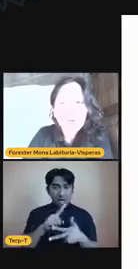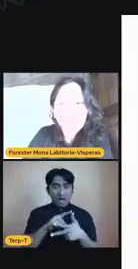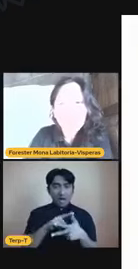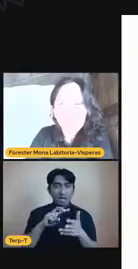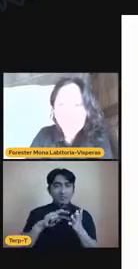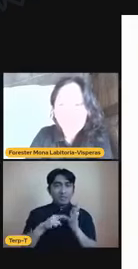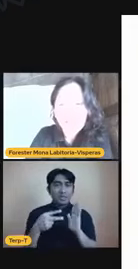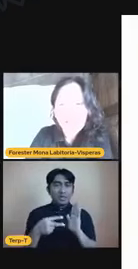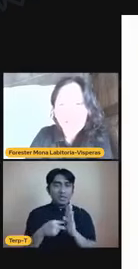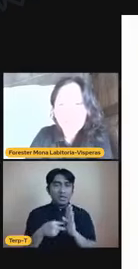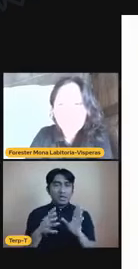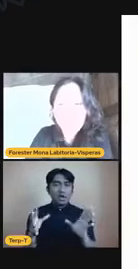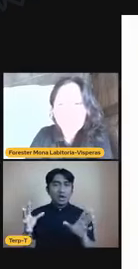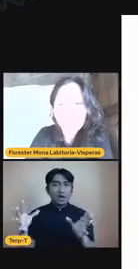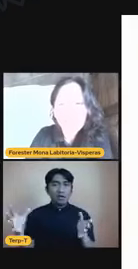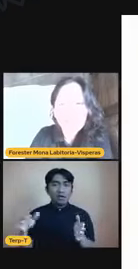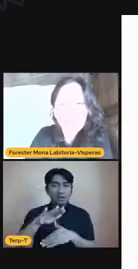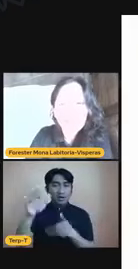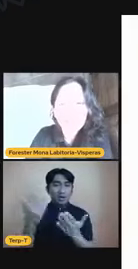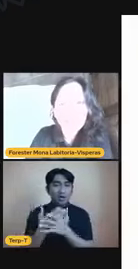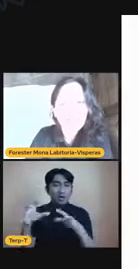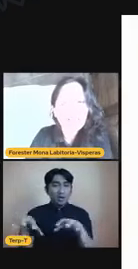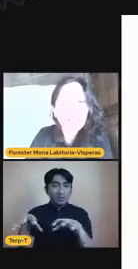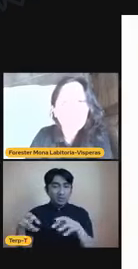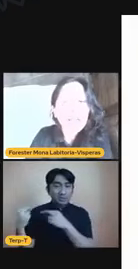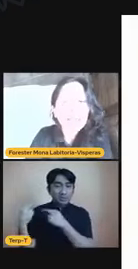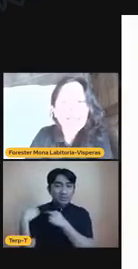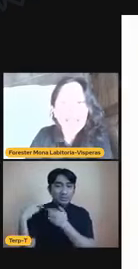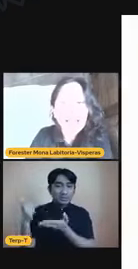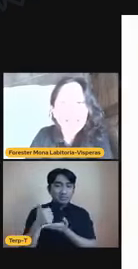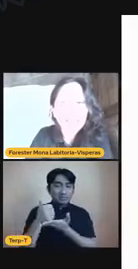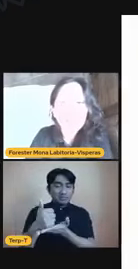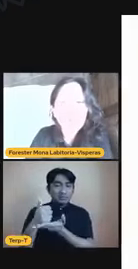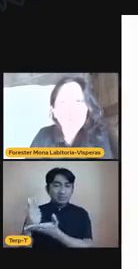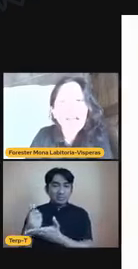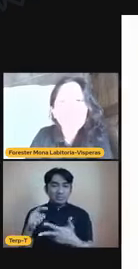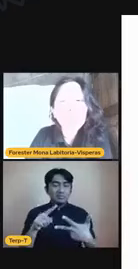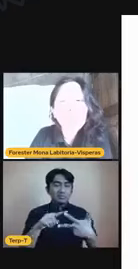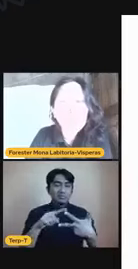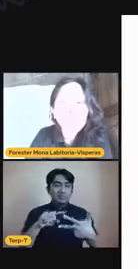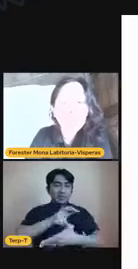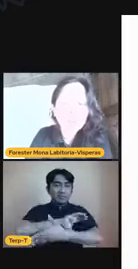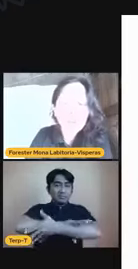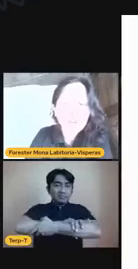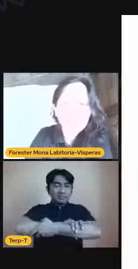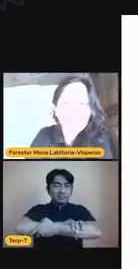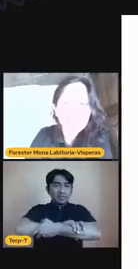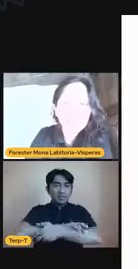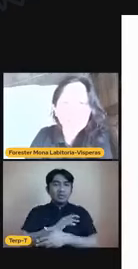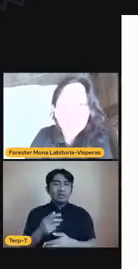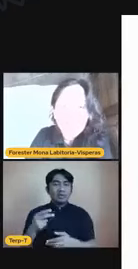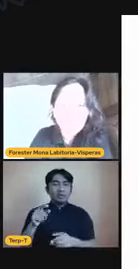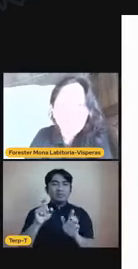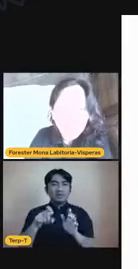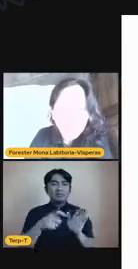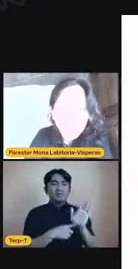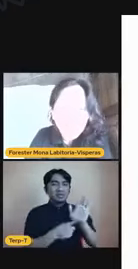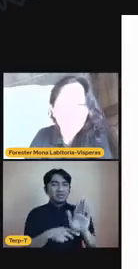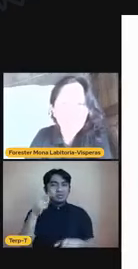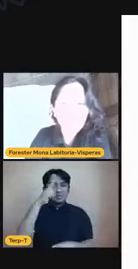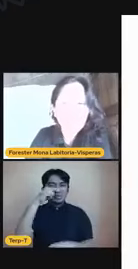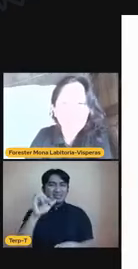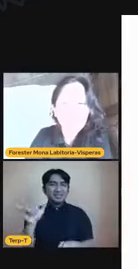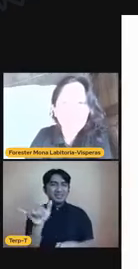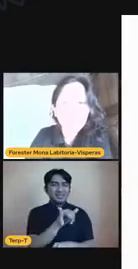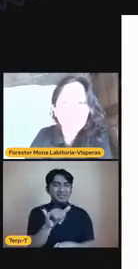meaning collective work and responsibility. Bayanihan, we have to be hero for our kids and children like them